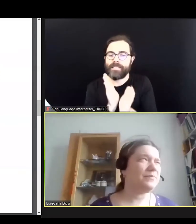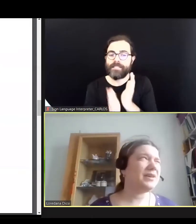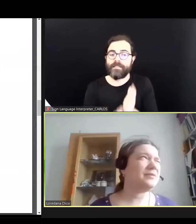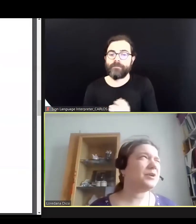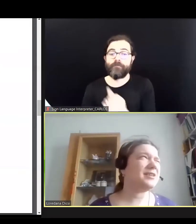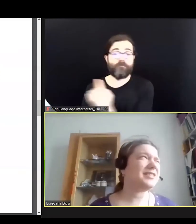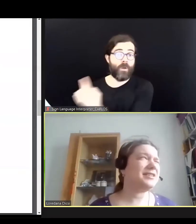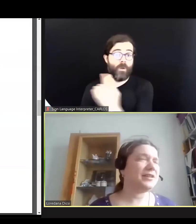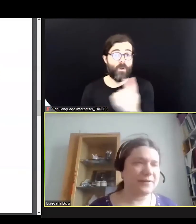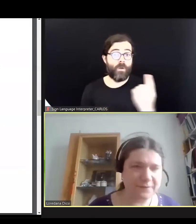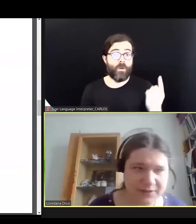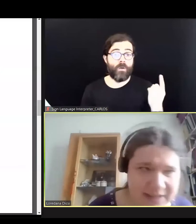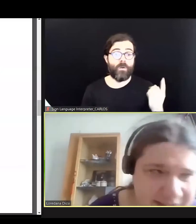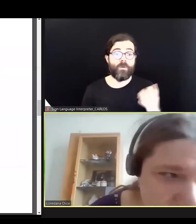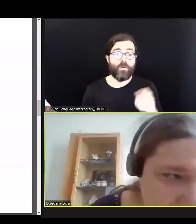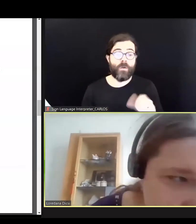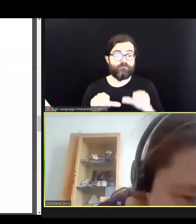were others that